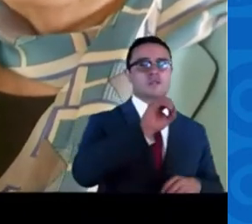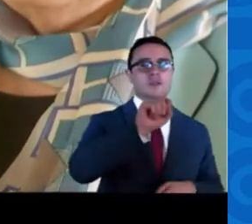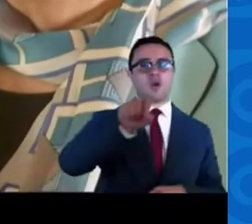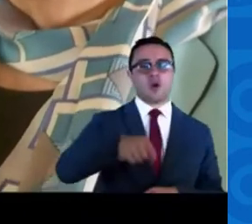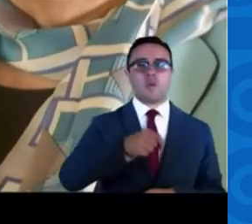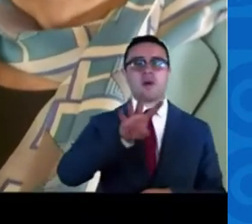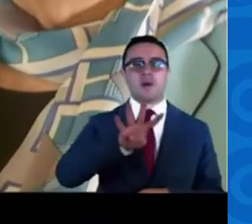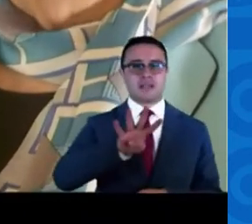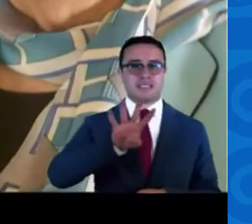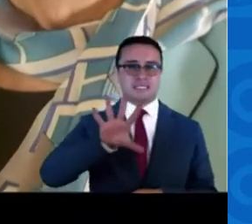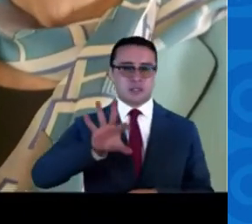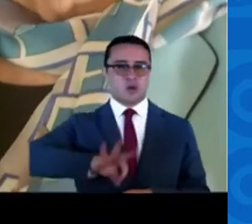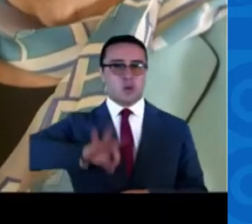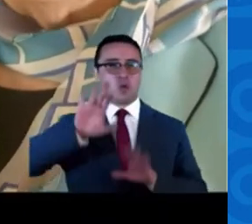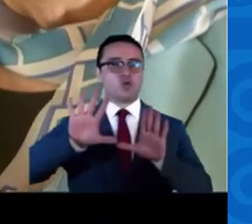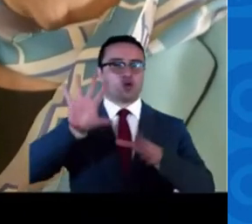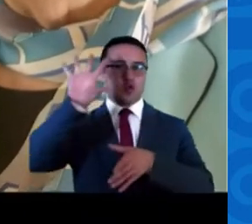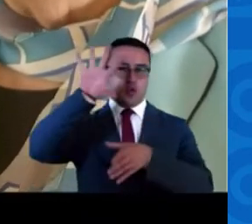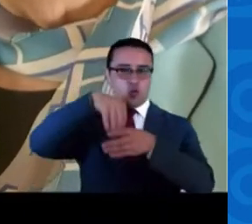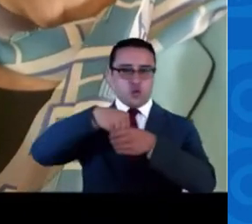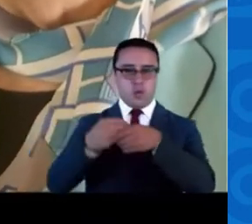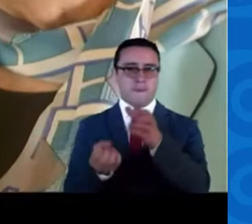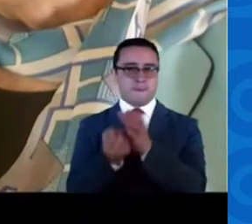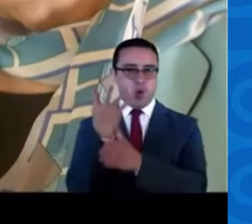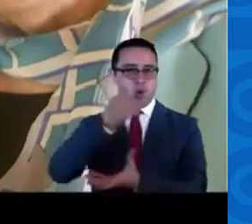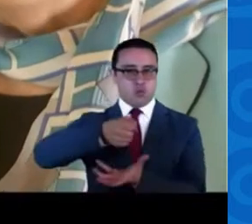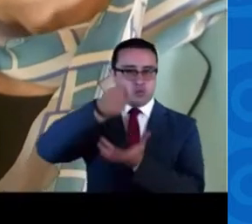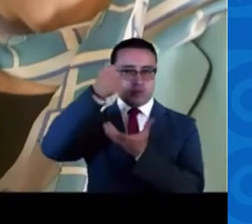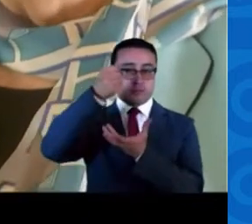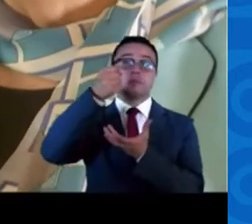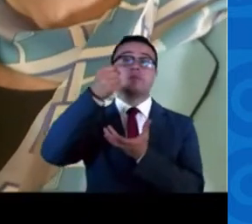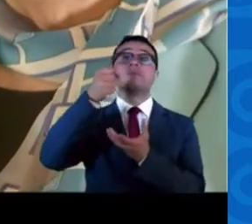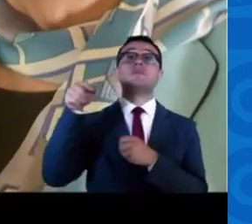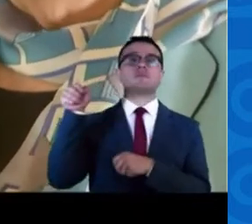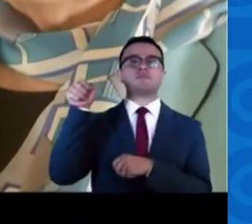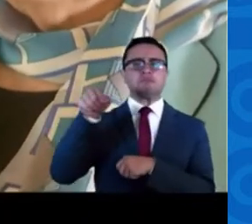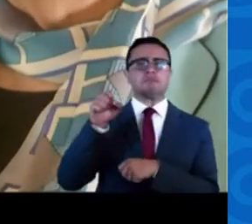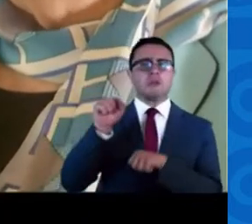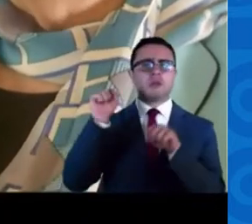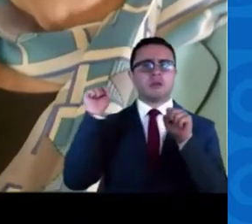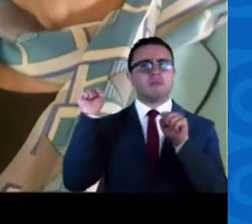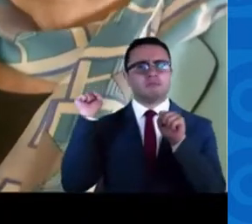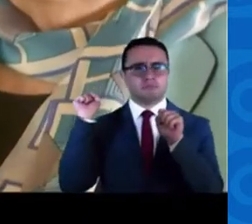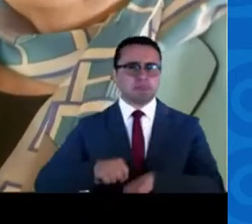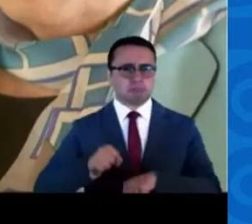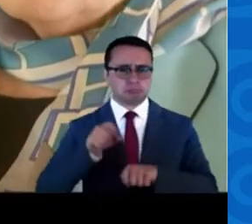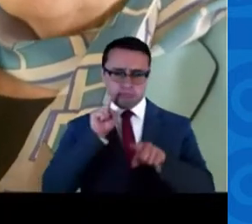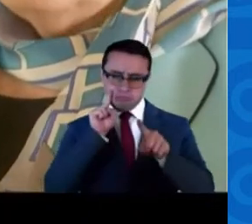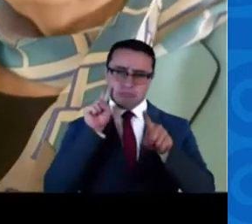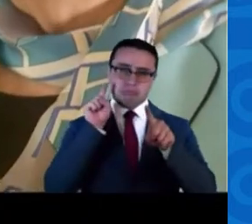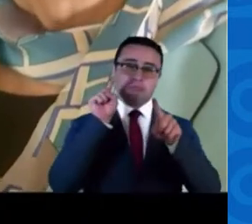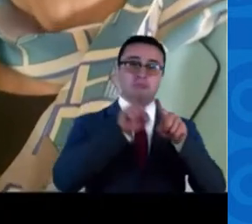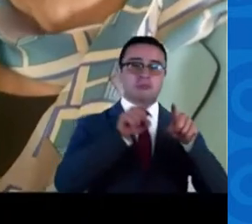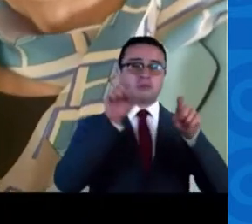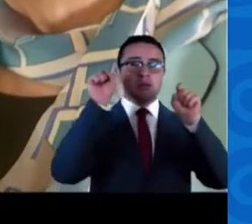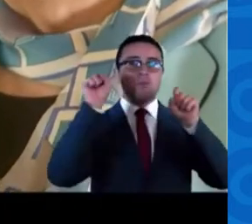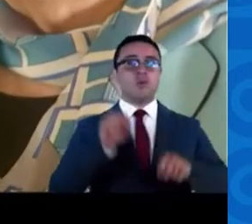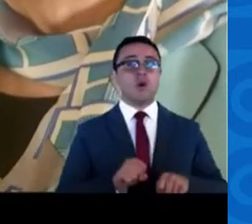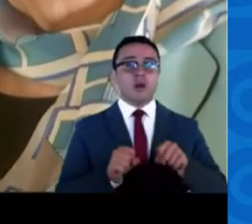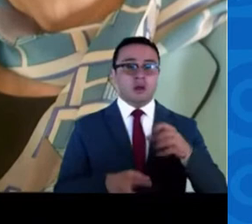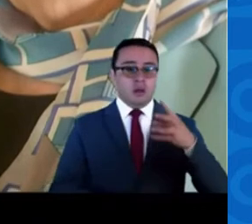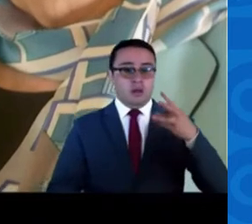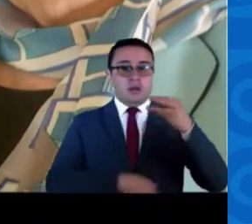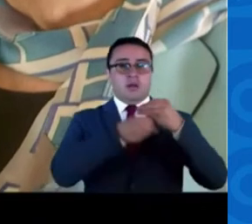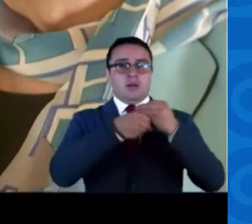0.06% and 0.45% of the GDP. It is a possible measure, and we could perhaps